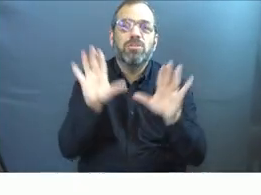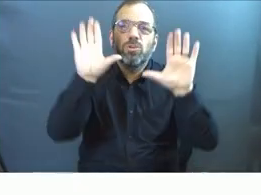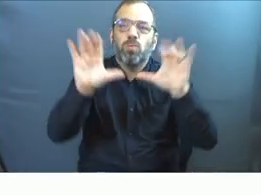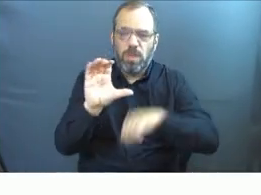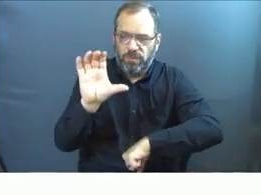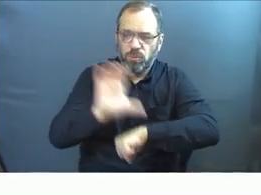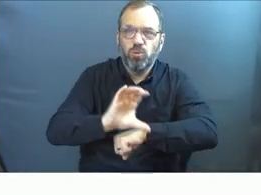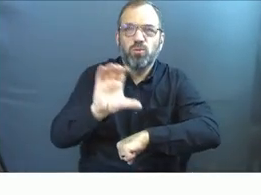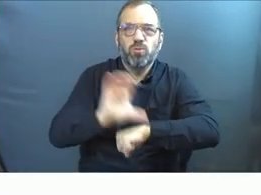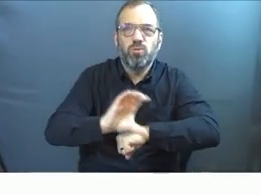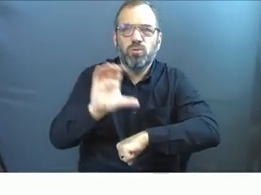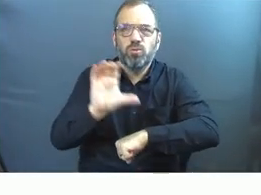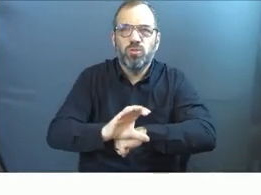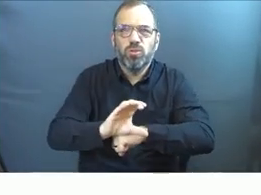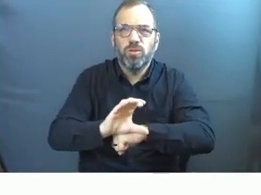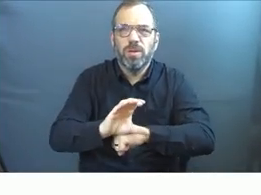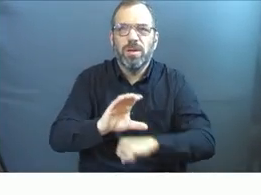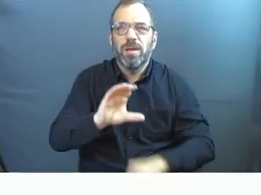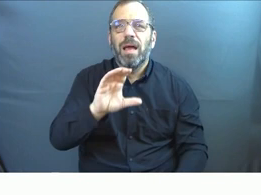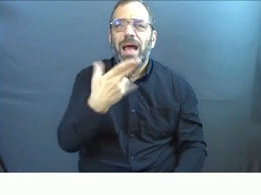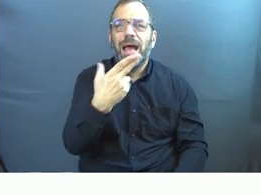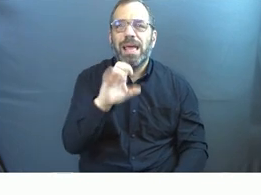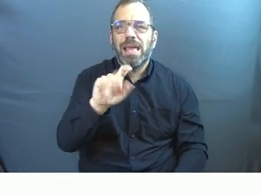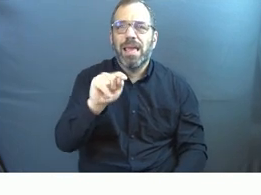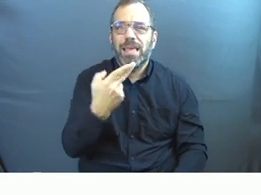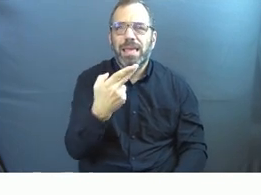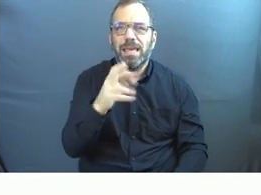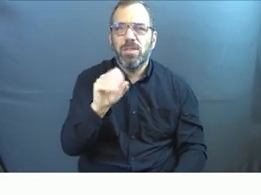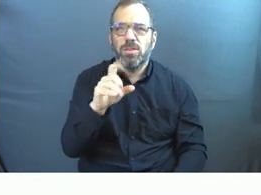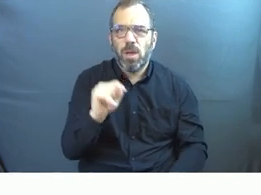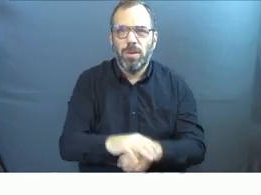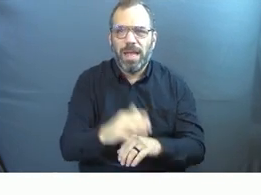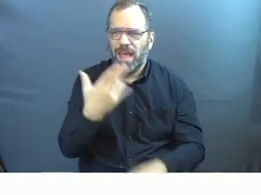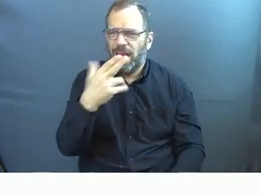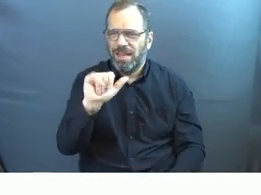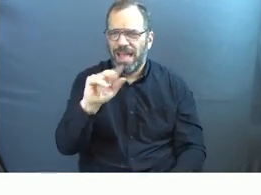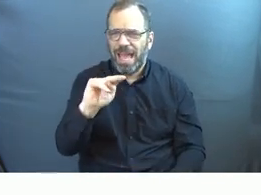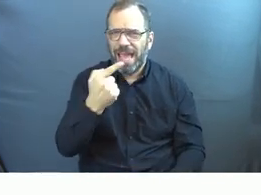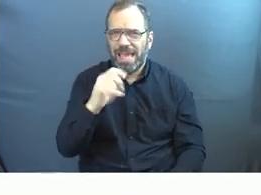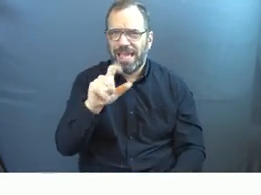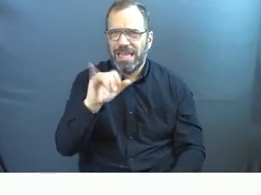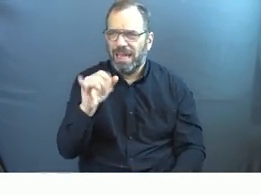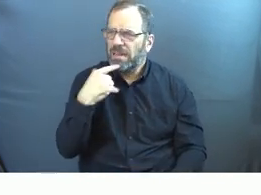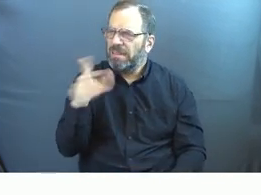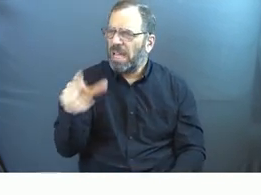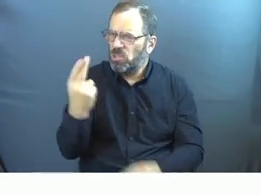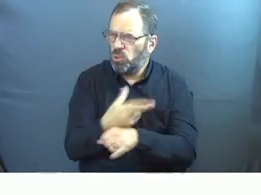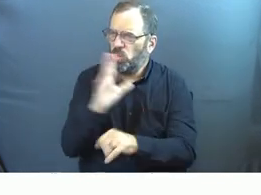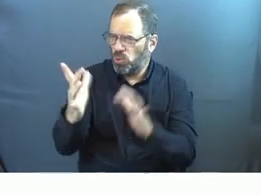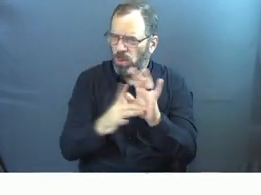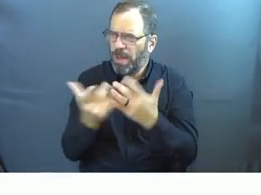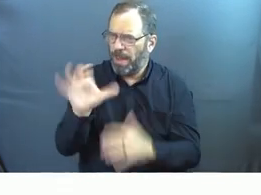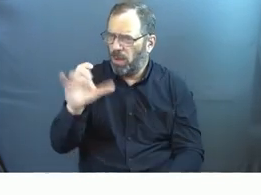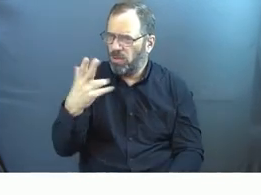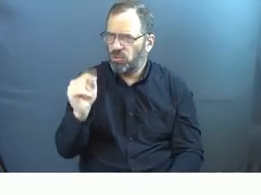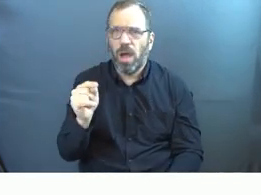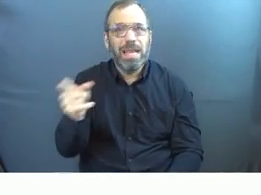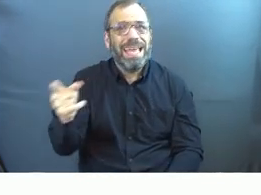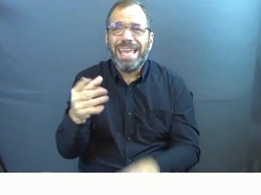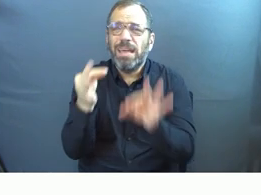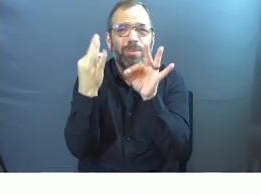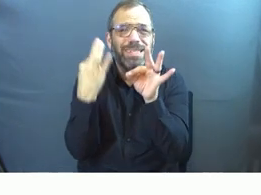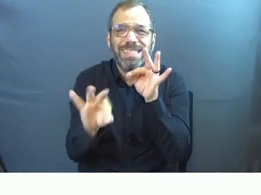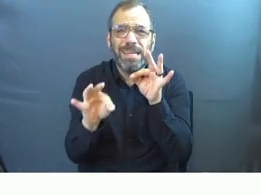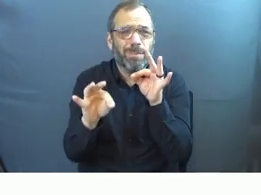wonderful church, Engadine and Heathcote Anglican Church. I had to look them up and ask them if I could use their Bible chart, because it was so